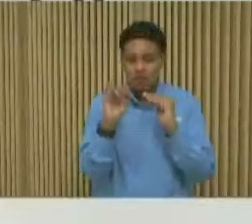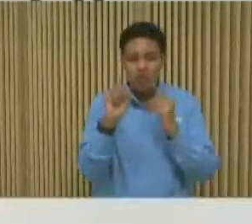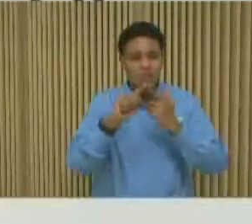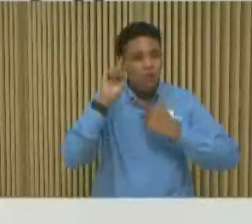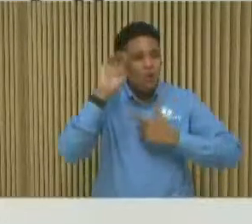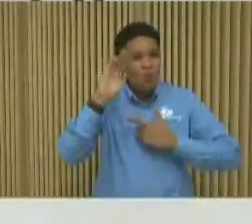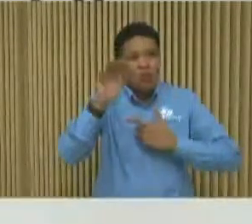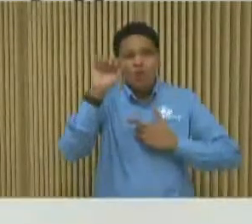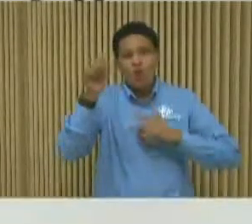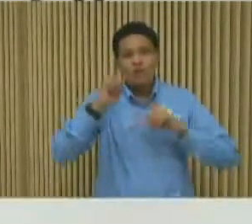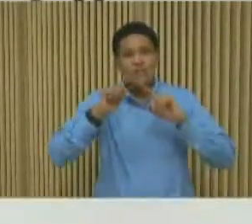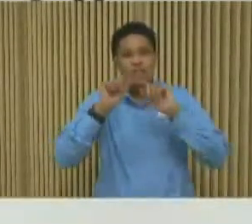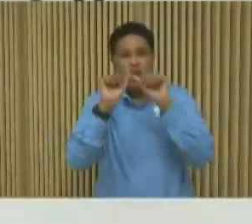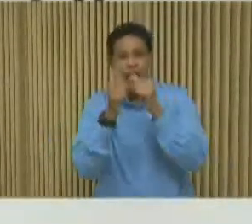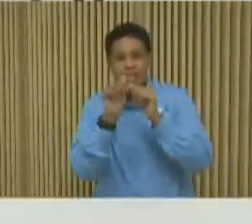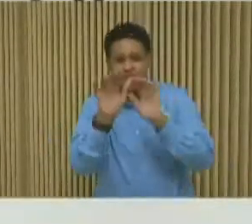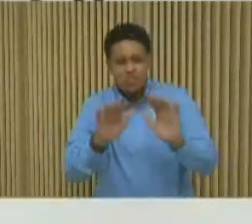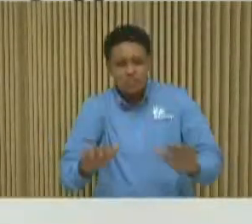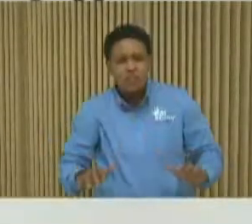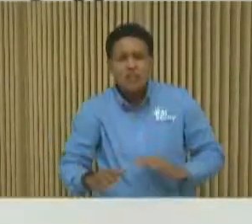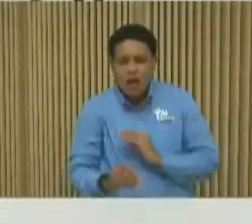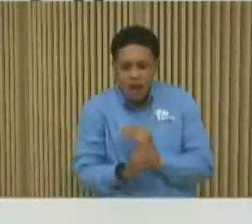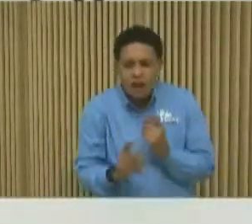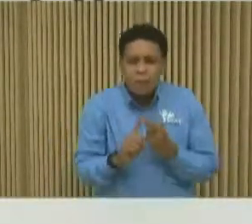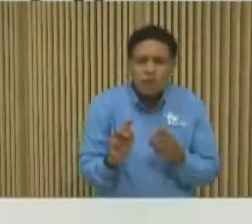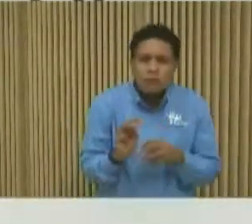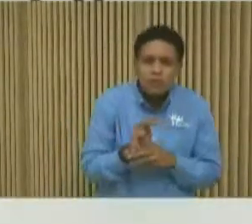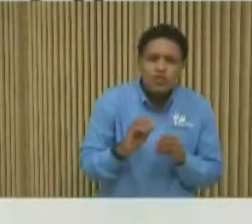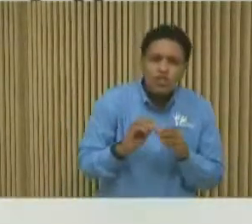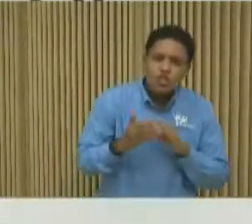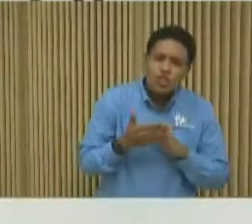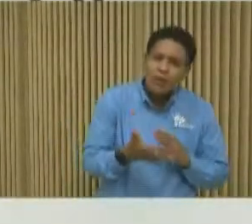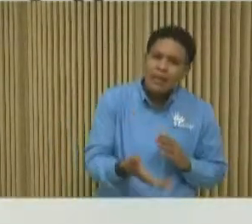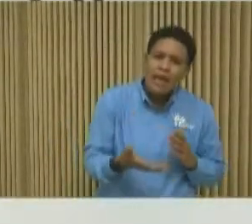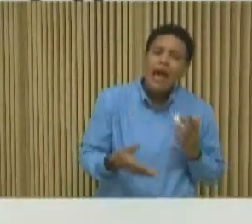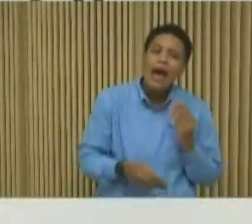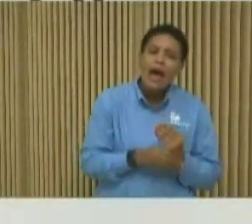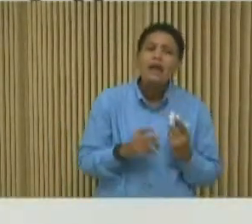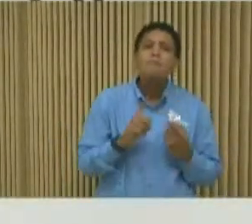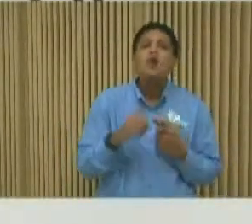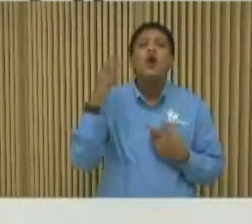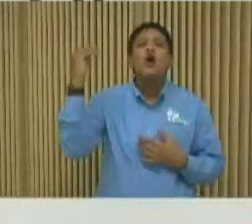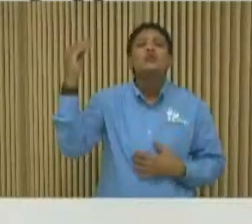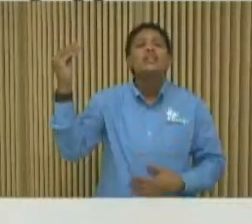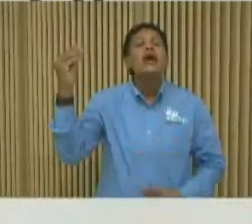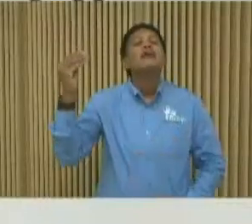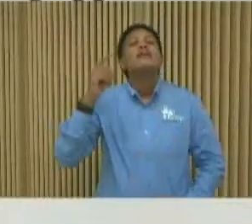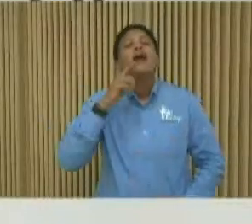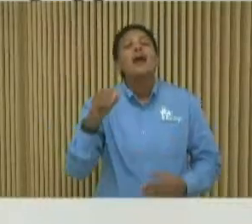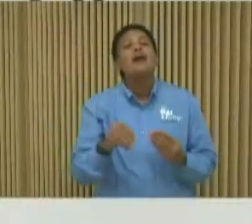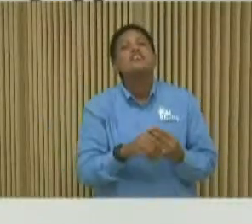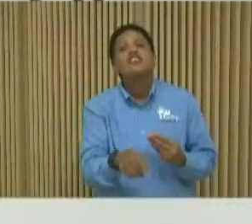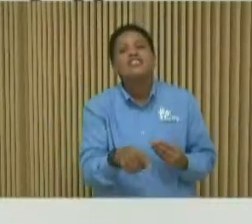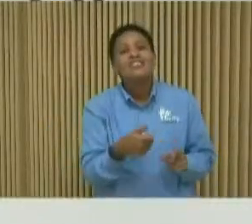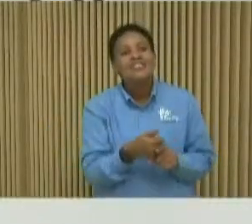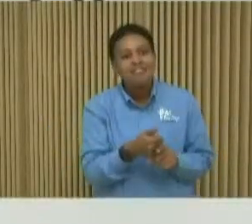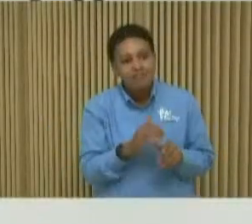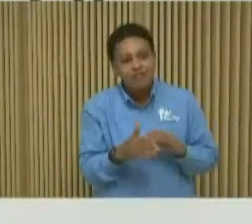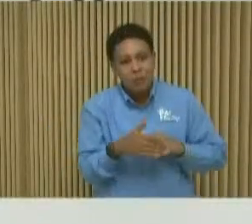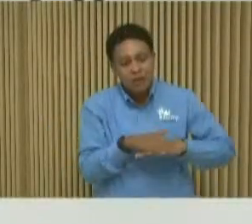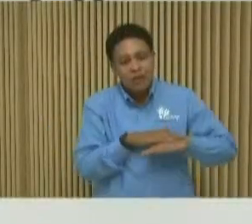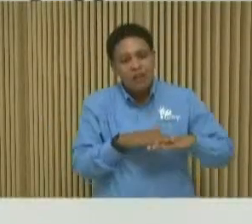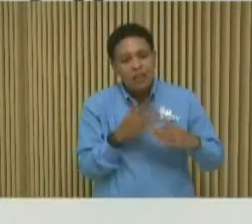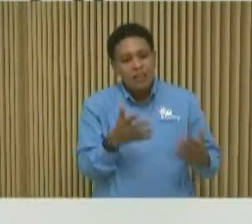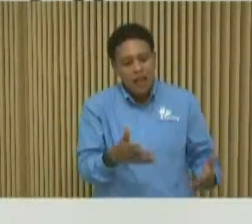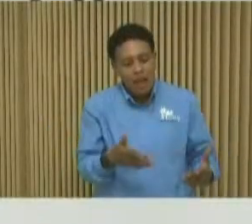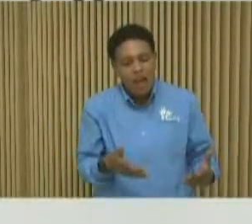all other agencies and ministries in the island of Jamaica and outside also of the island here